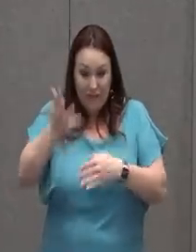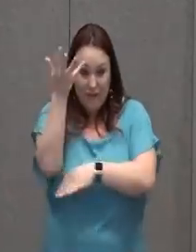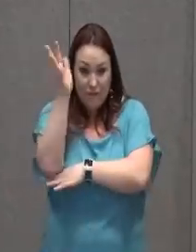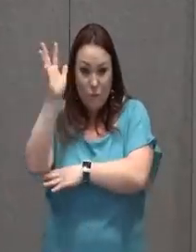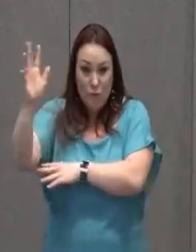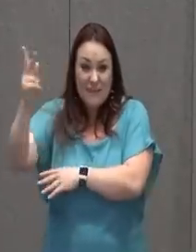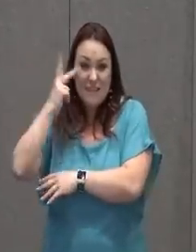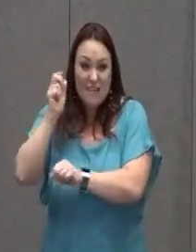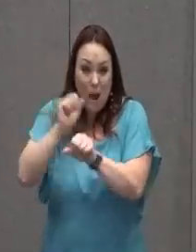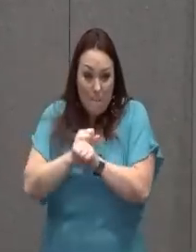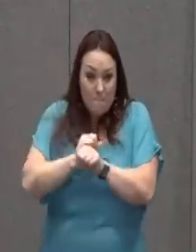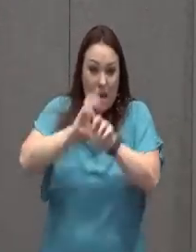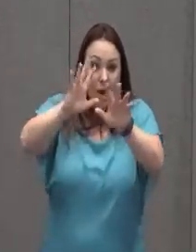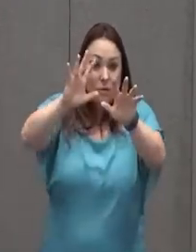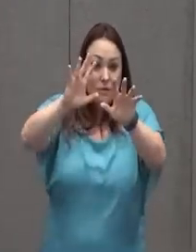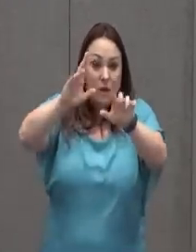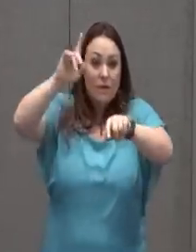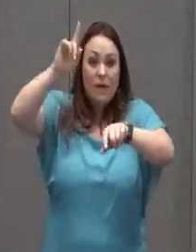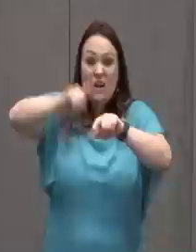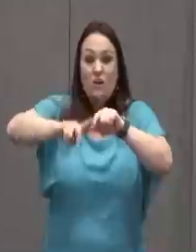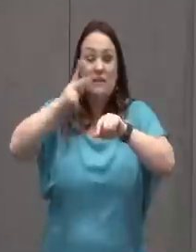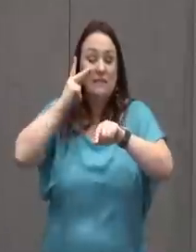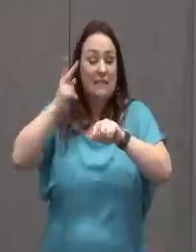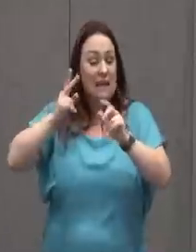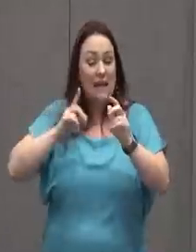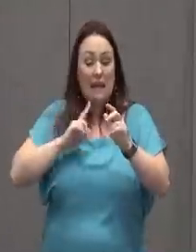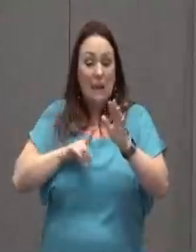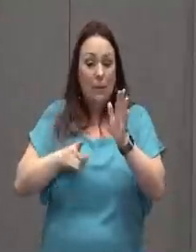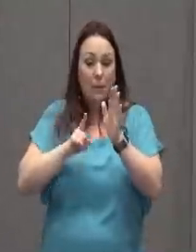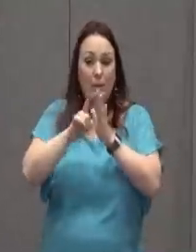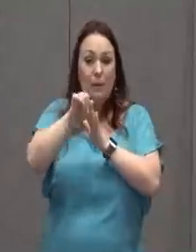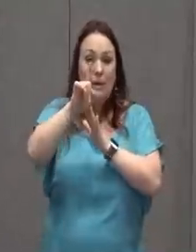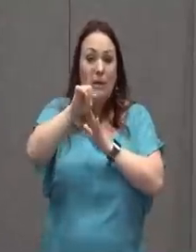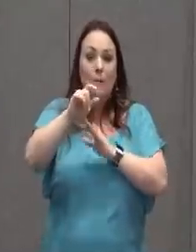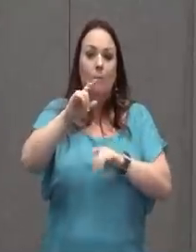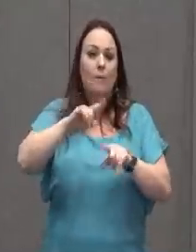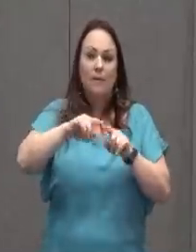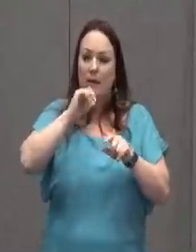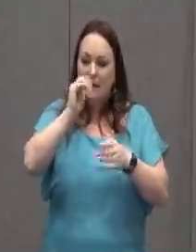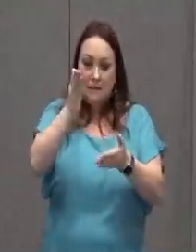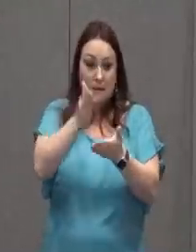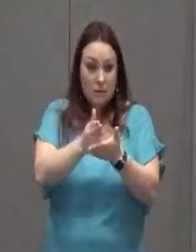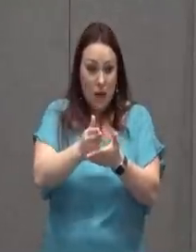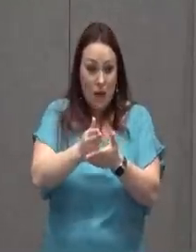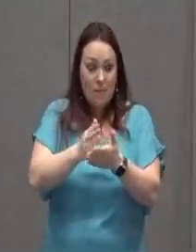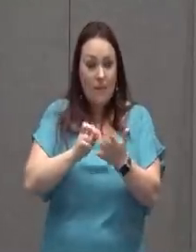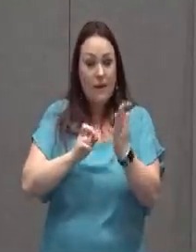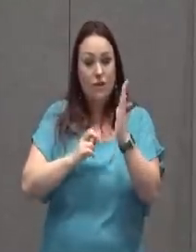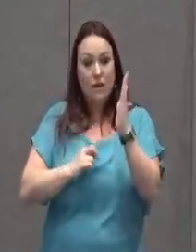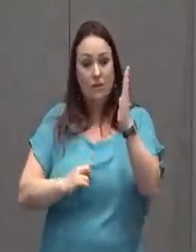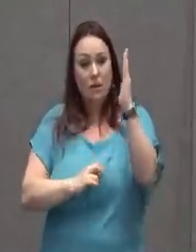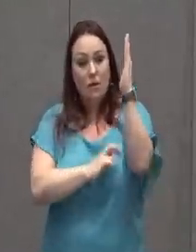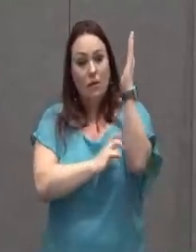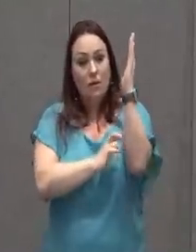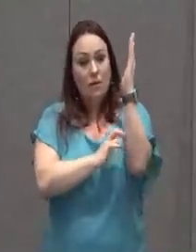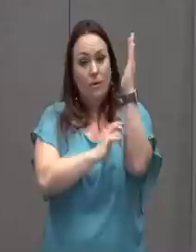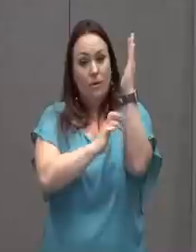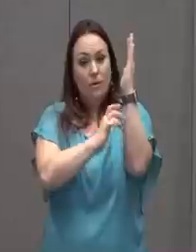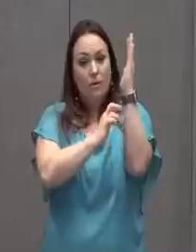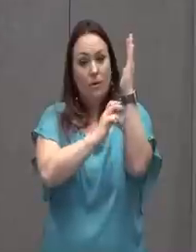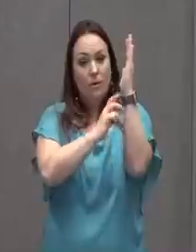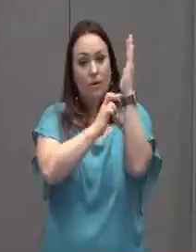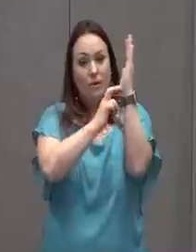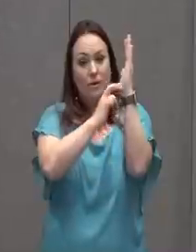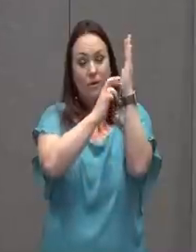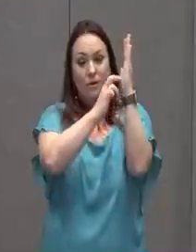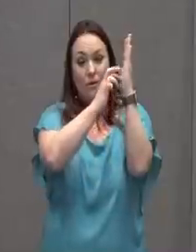peak. It seemed to reach right to the heavens, but they did not stop. Up the side they climbed, higher and higher.